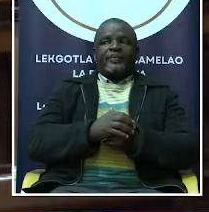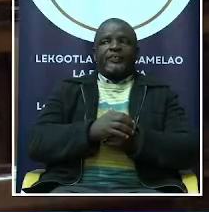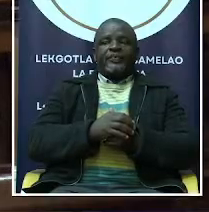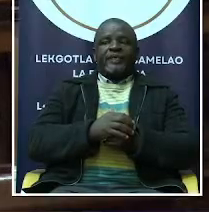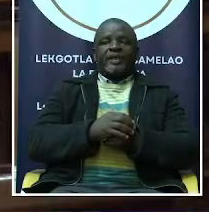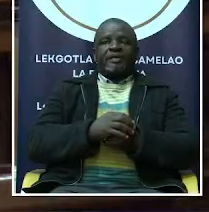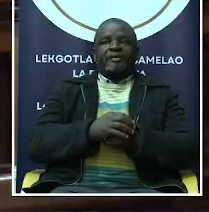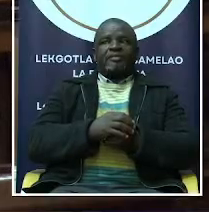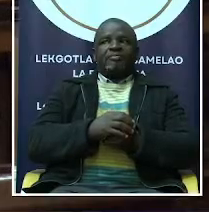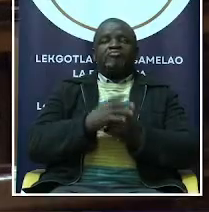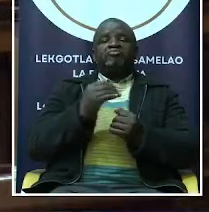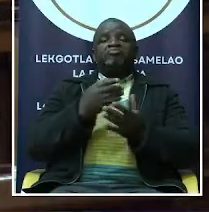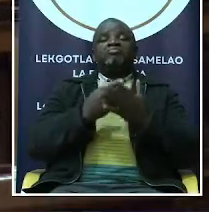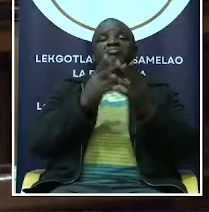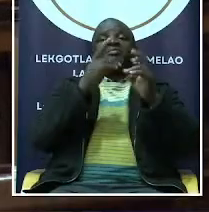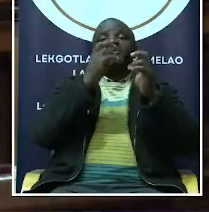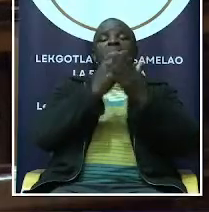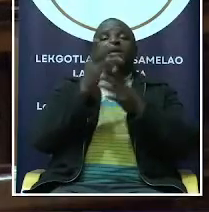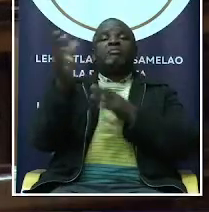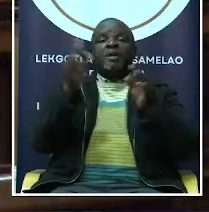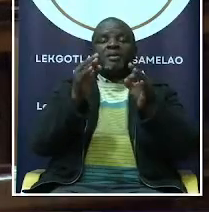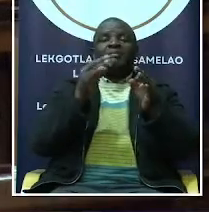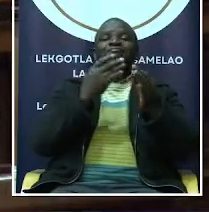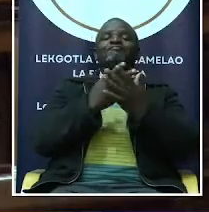Employment and placement support.